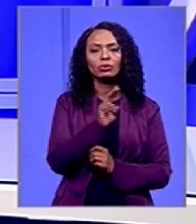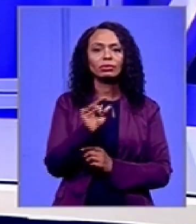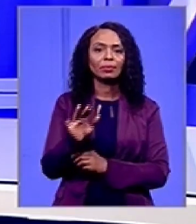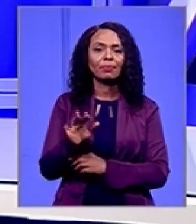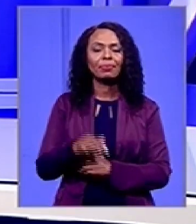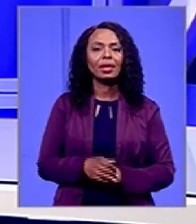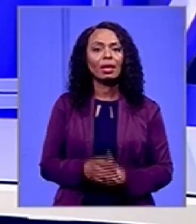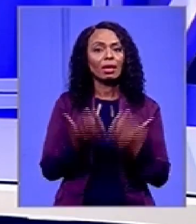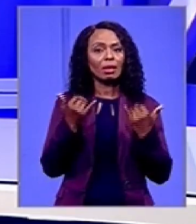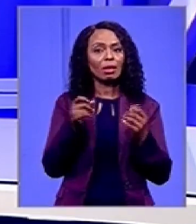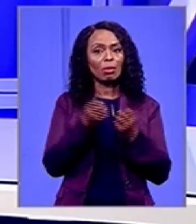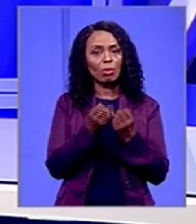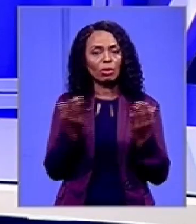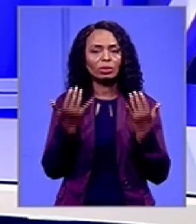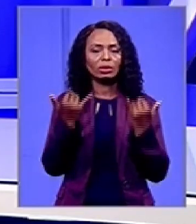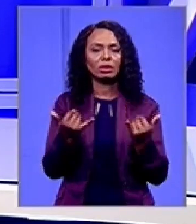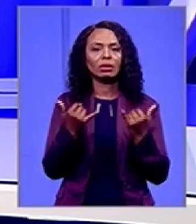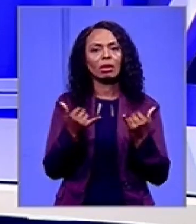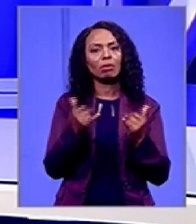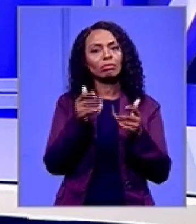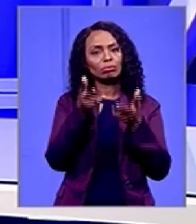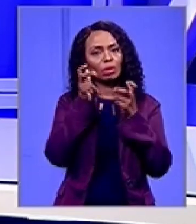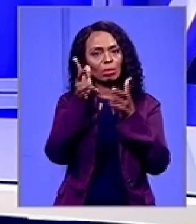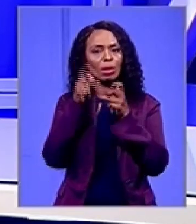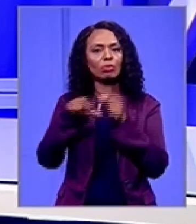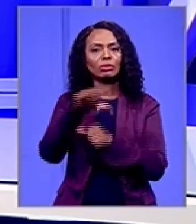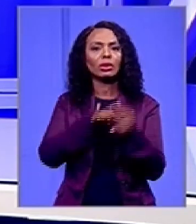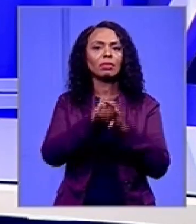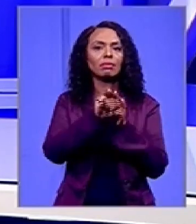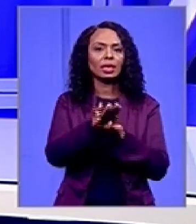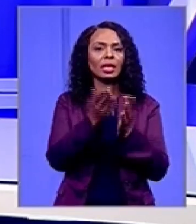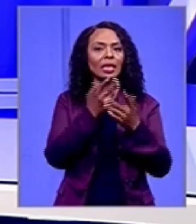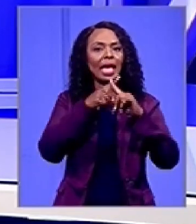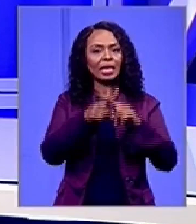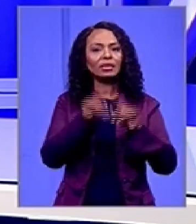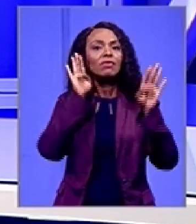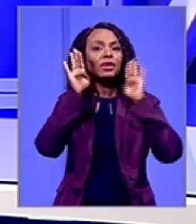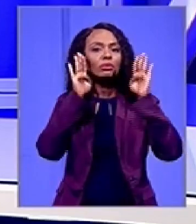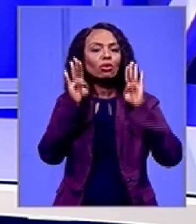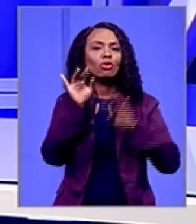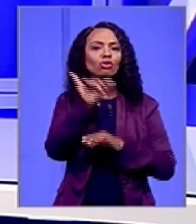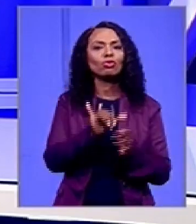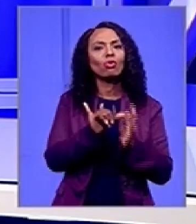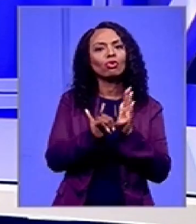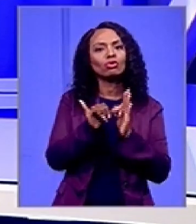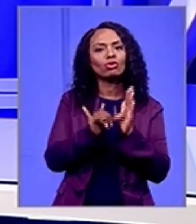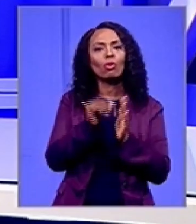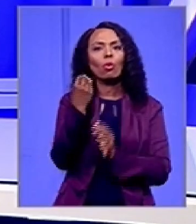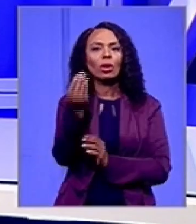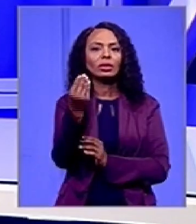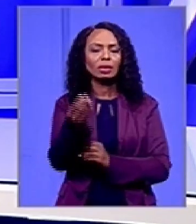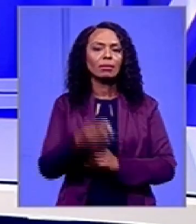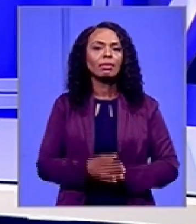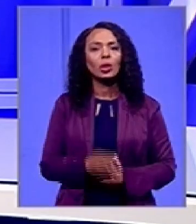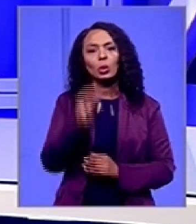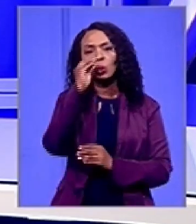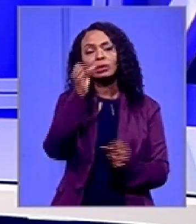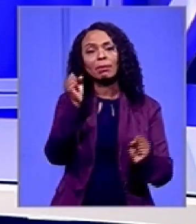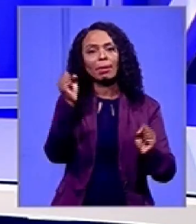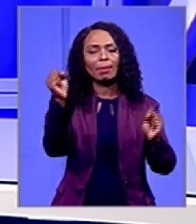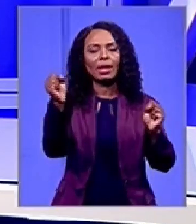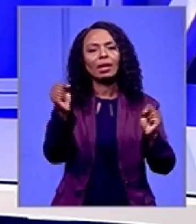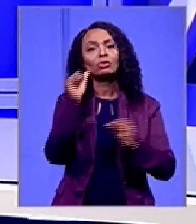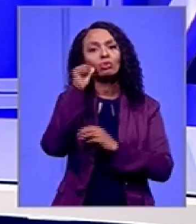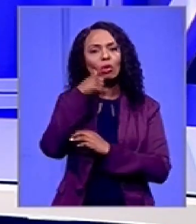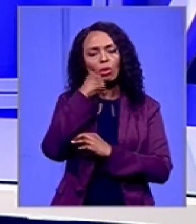Motho se le ba le go ikgolaganya le rona mo mafaratlhatlheng a ditlhaeletsano jaaka X, Facebook, YouTube le WhatsApp. Kgaso e latelang ke ya